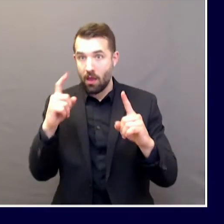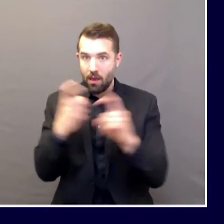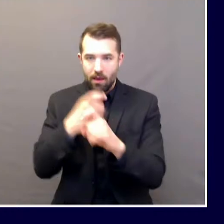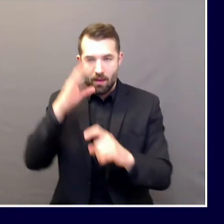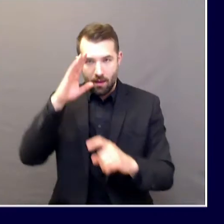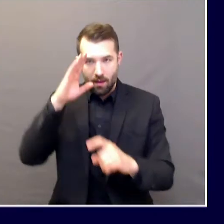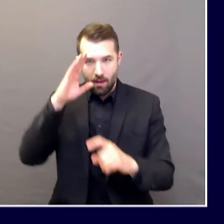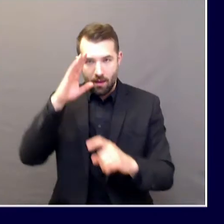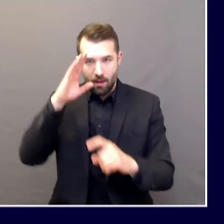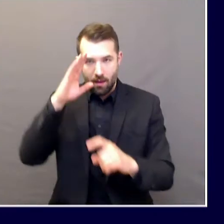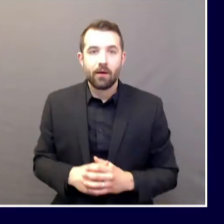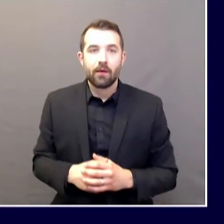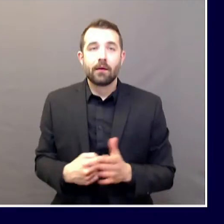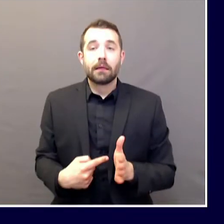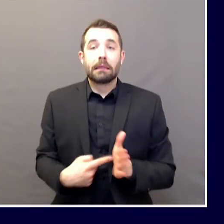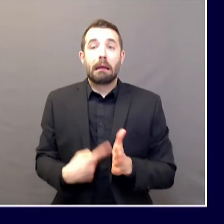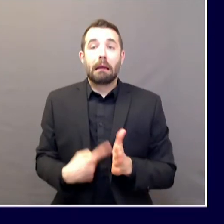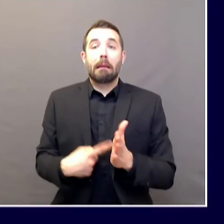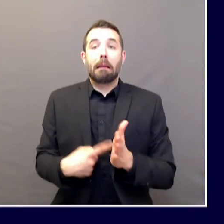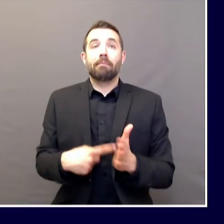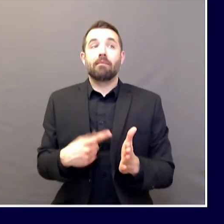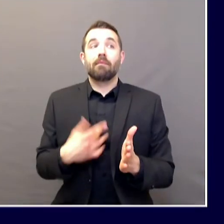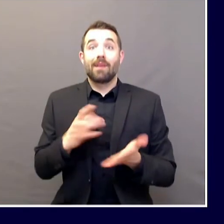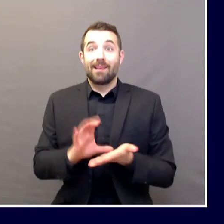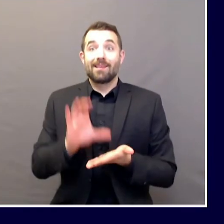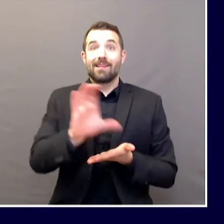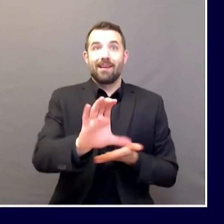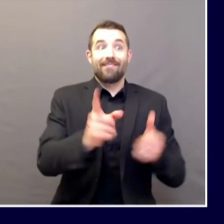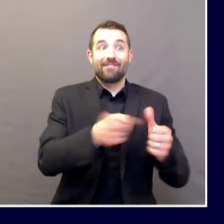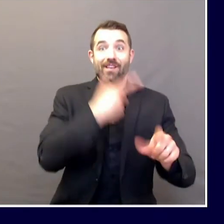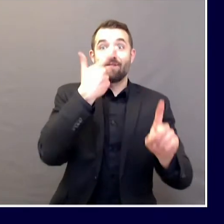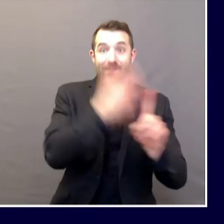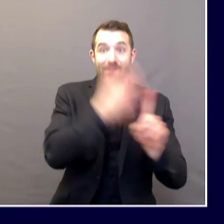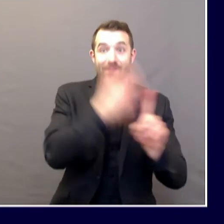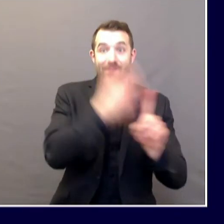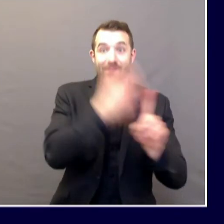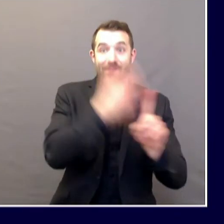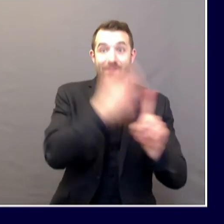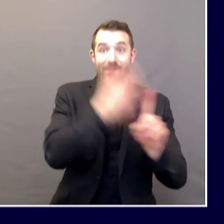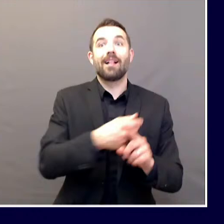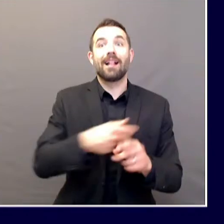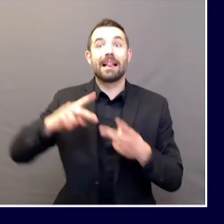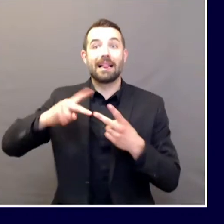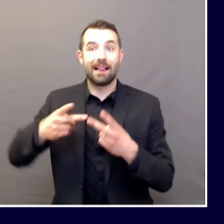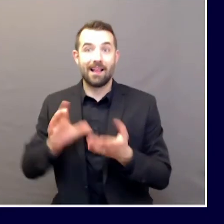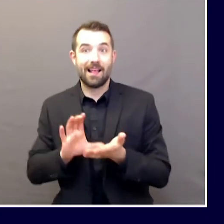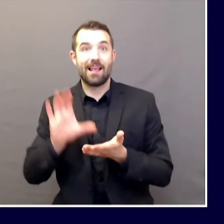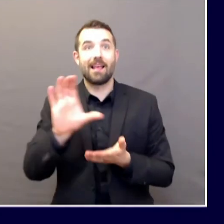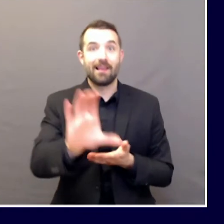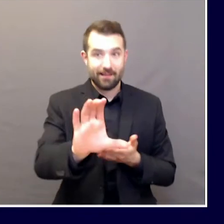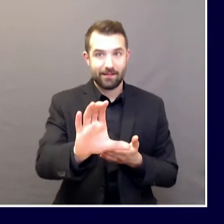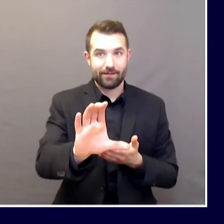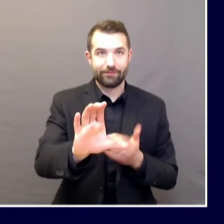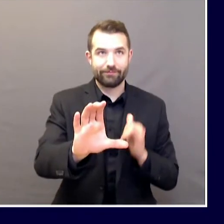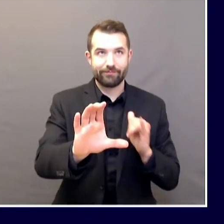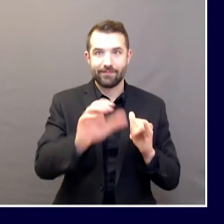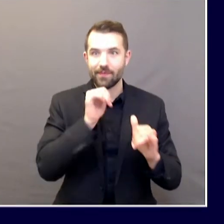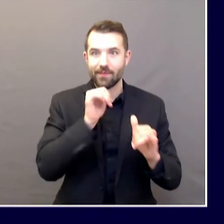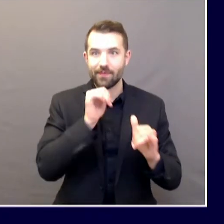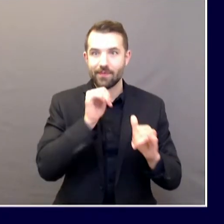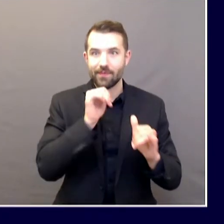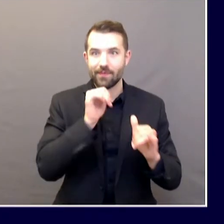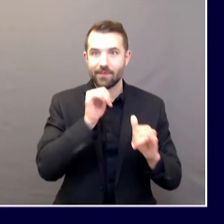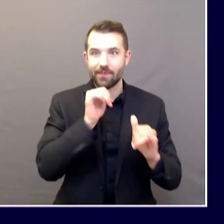Everyone shows up for them. So they may administer first doses, second dose allocation.